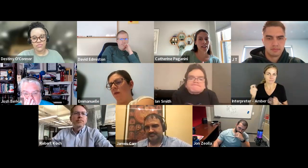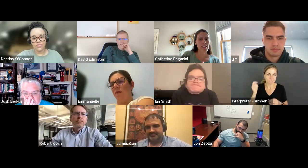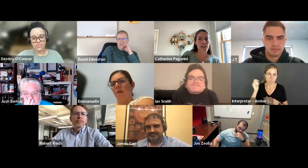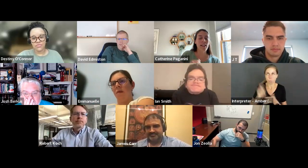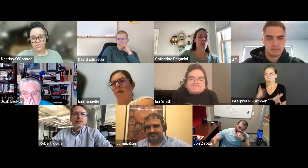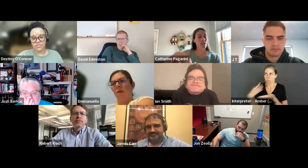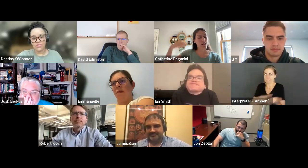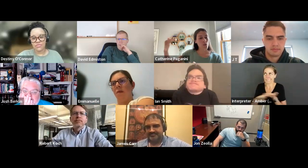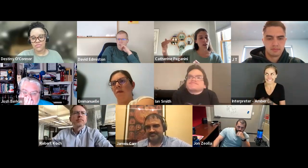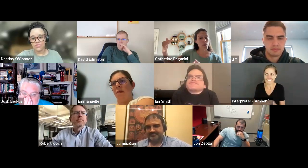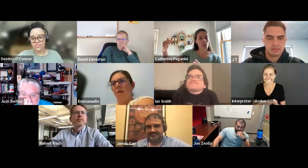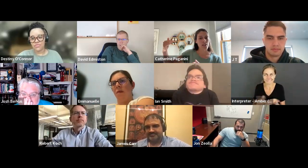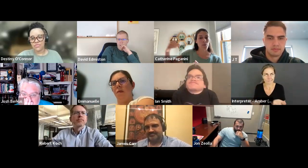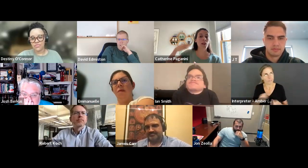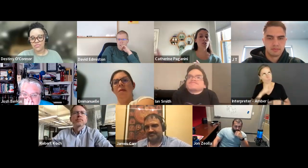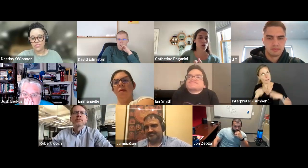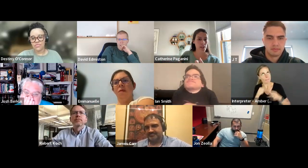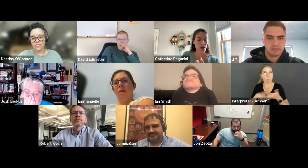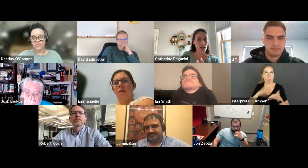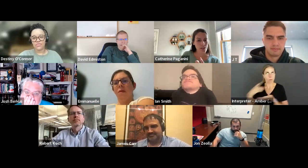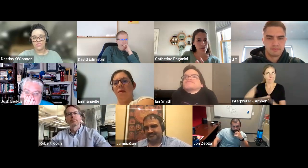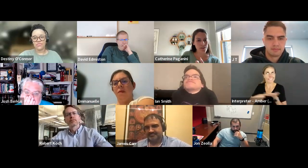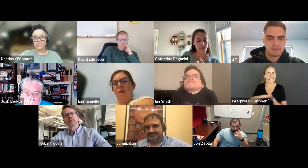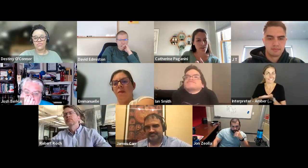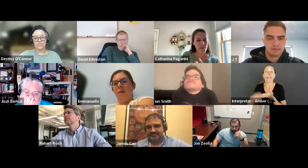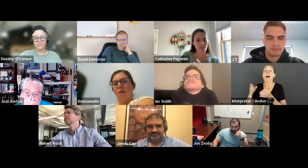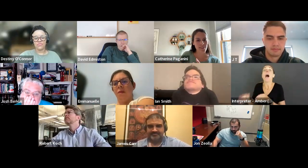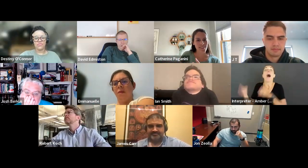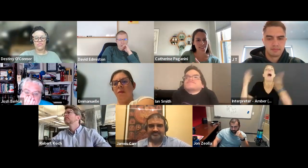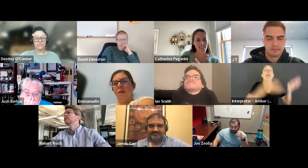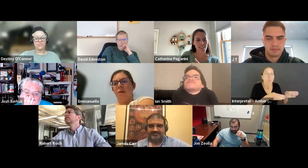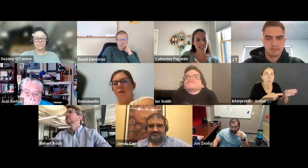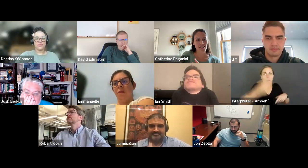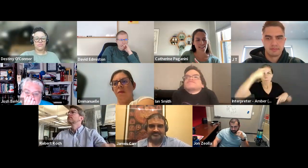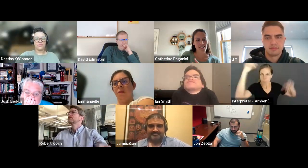about, right? And then there's the other one, which is a brainstorming doc,